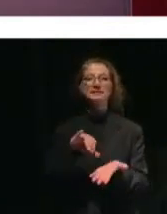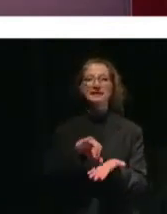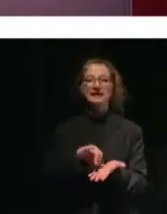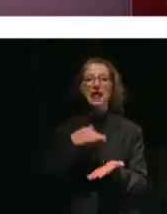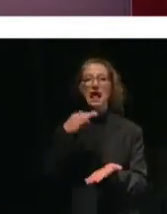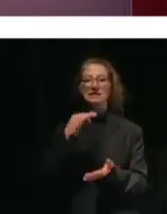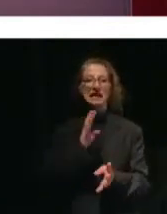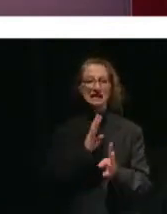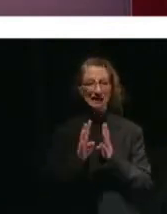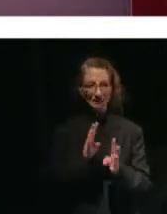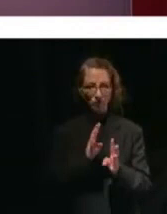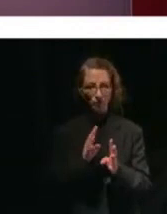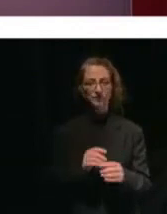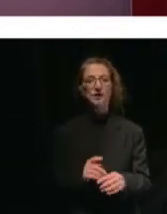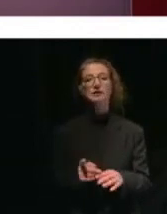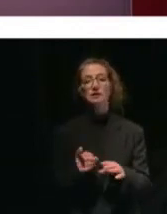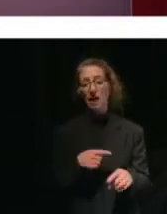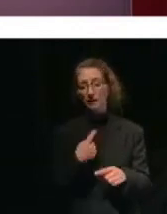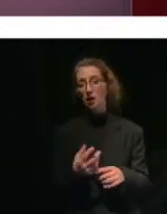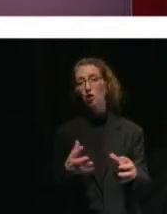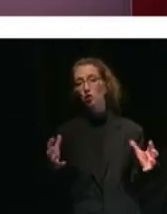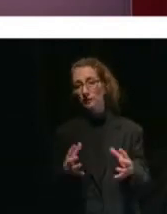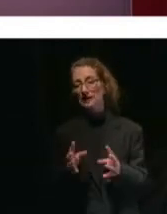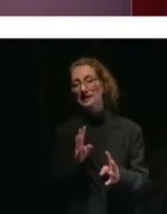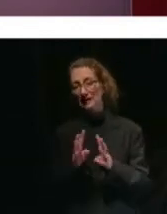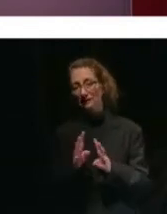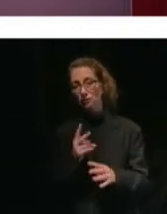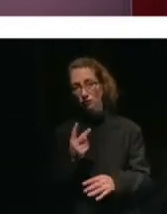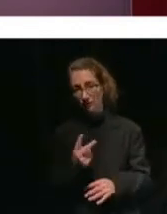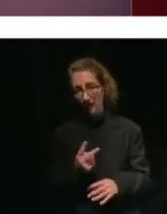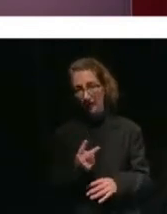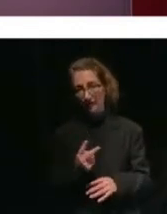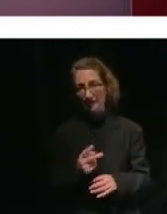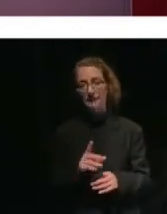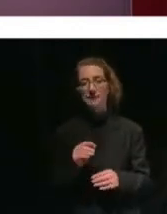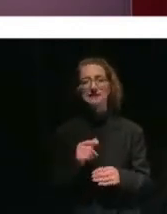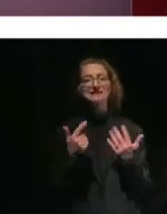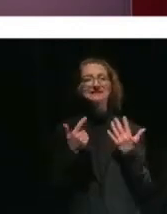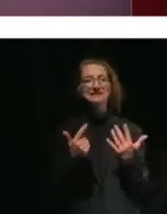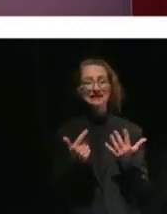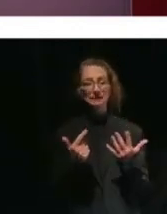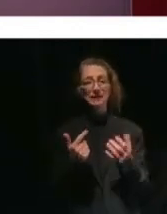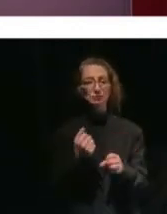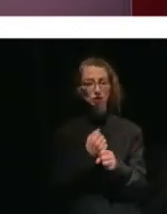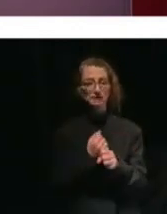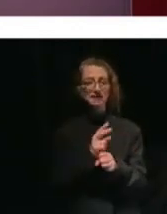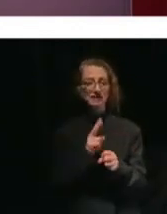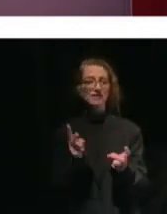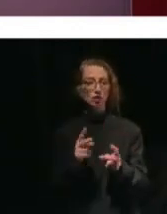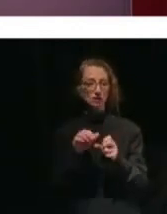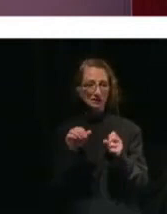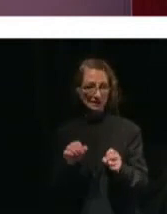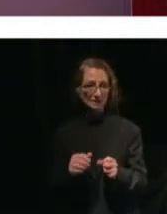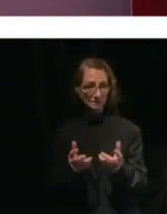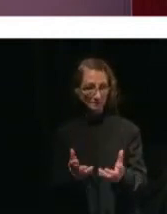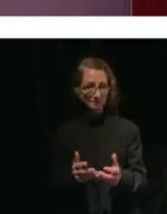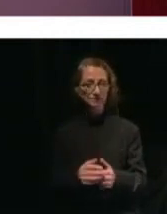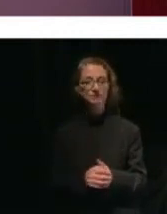There were 2 group interviews made with employees from 7 different funding institutions.